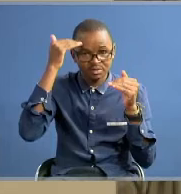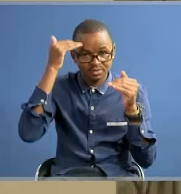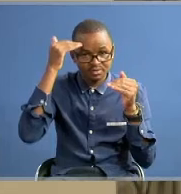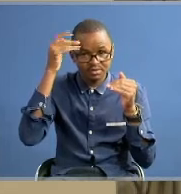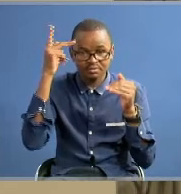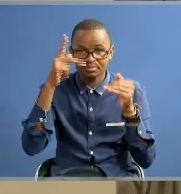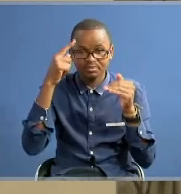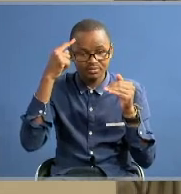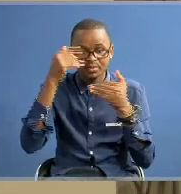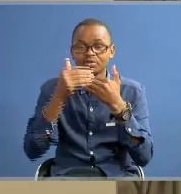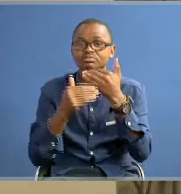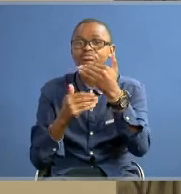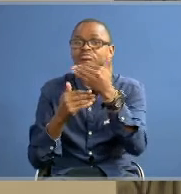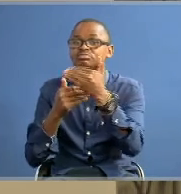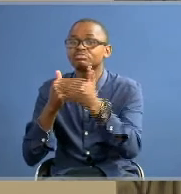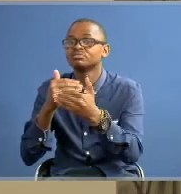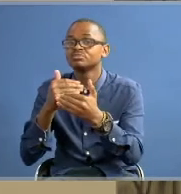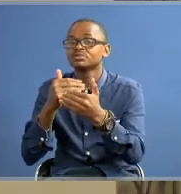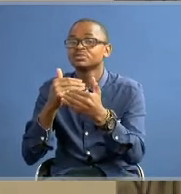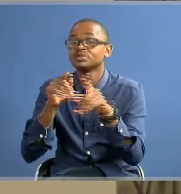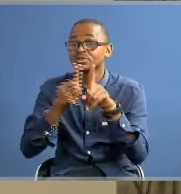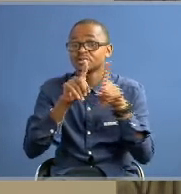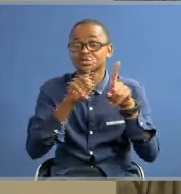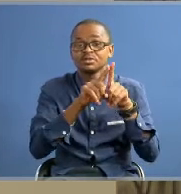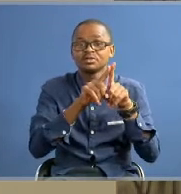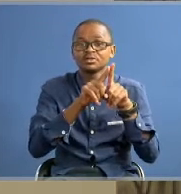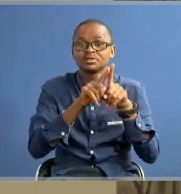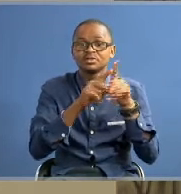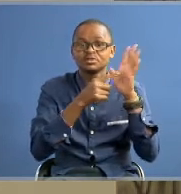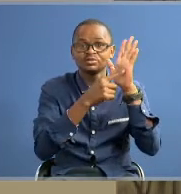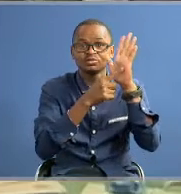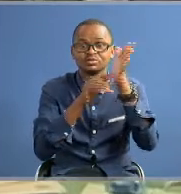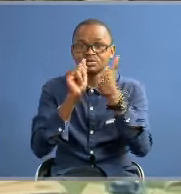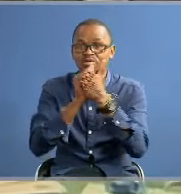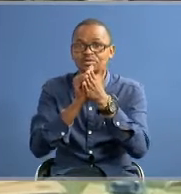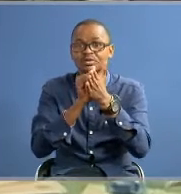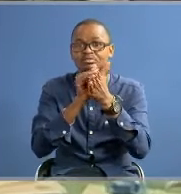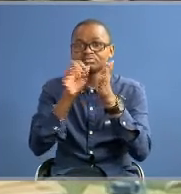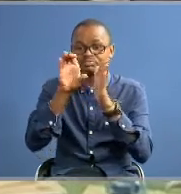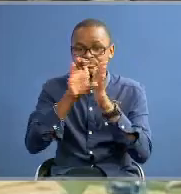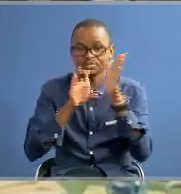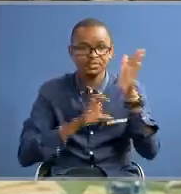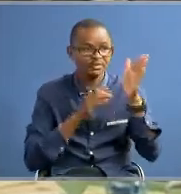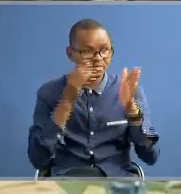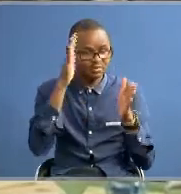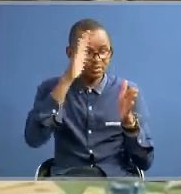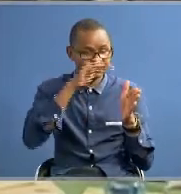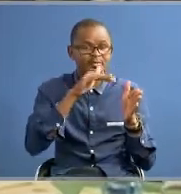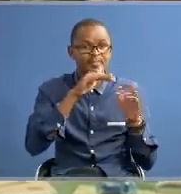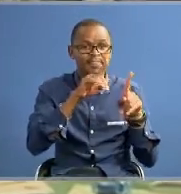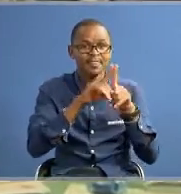of procurement procedures. Moreover, Wabukala revealed that